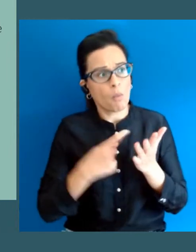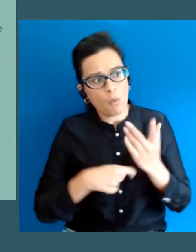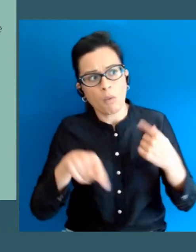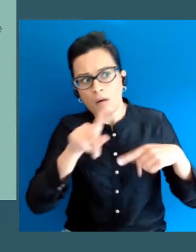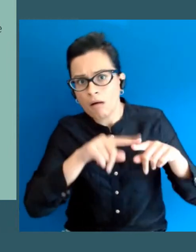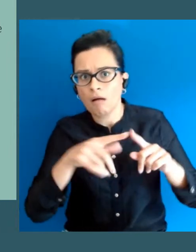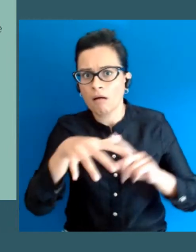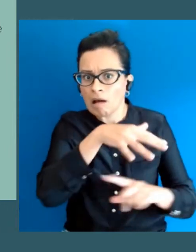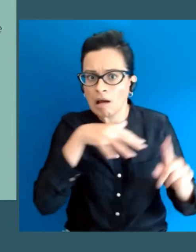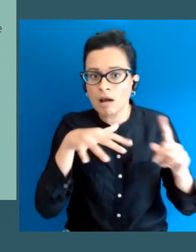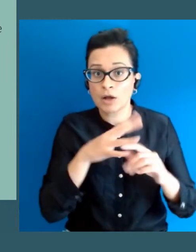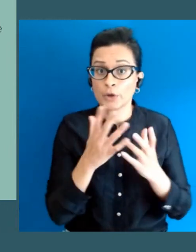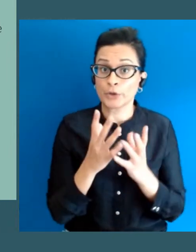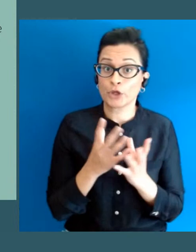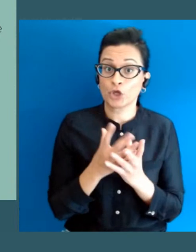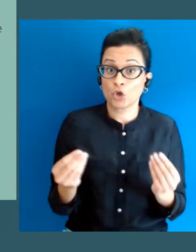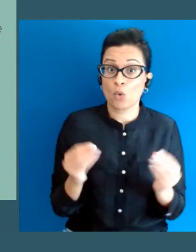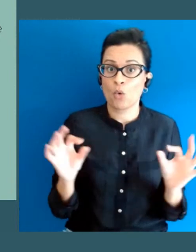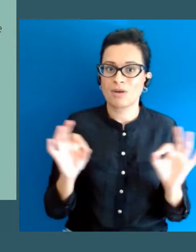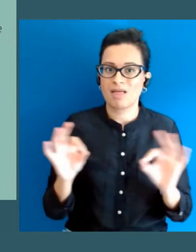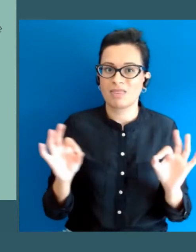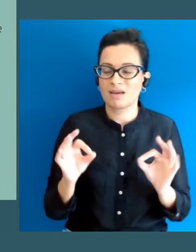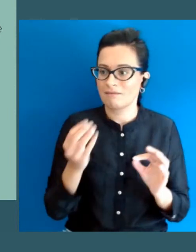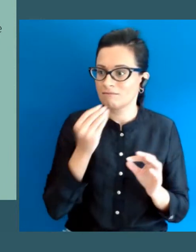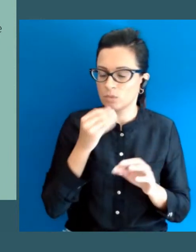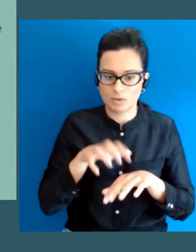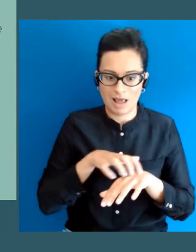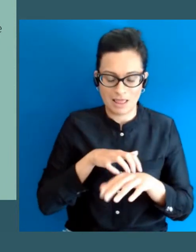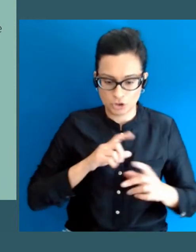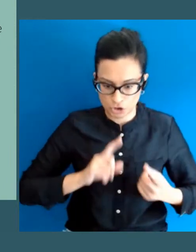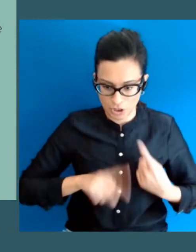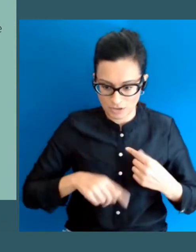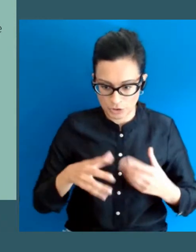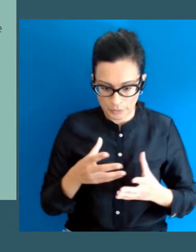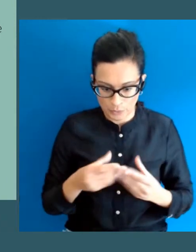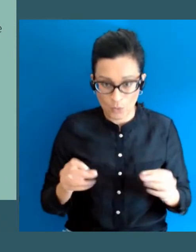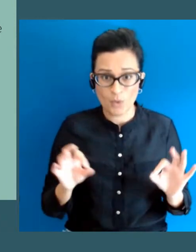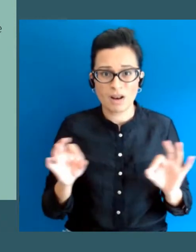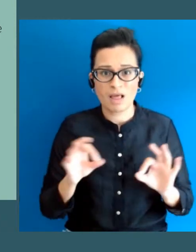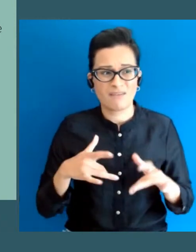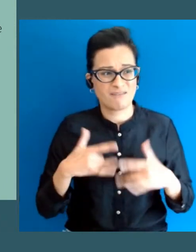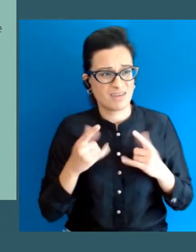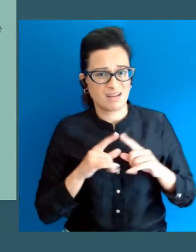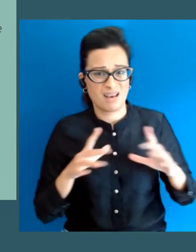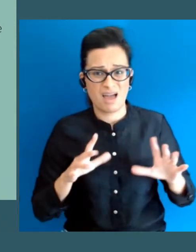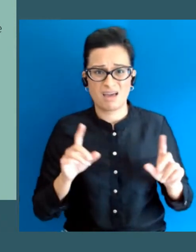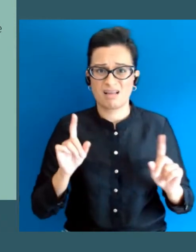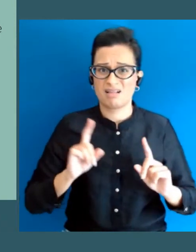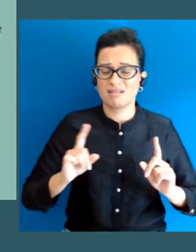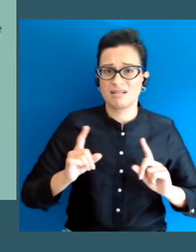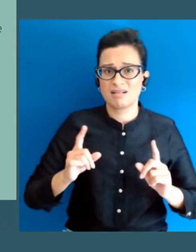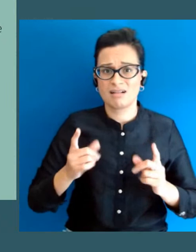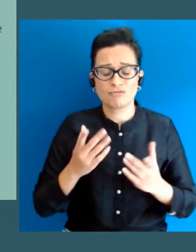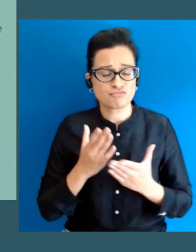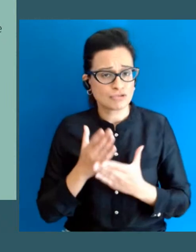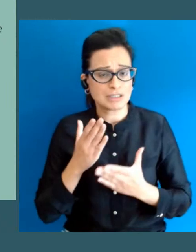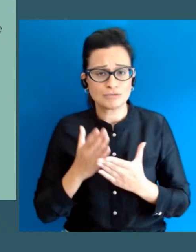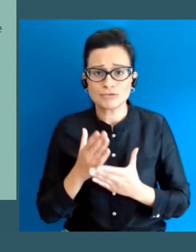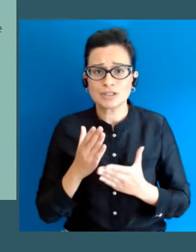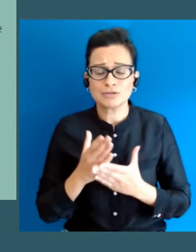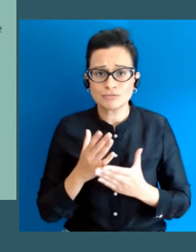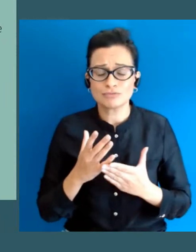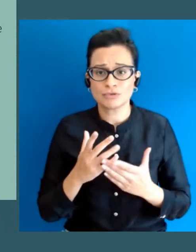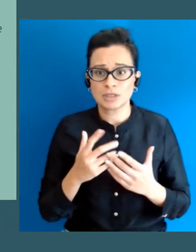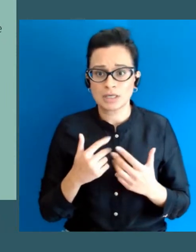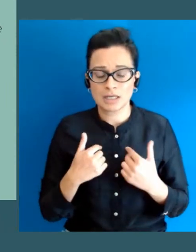cure currently for food allergy, and this can lead some people, as I mentioned earlier, to be extremely hypervigilant.